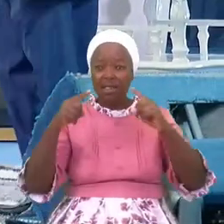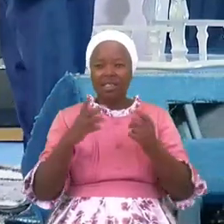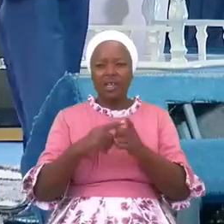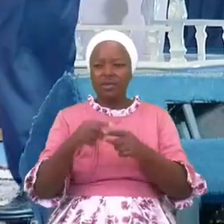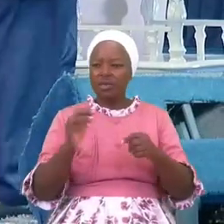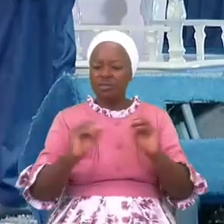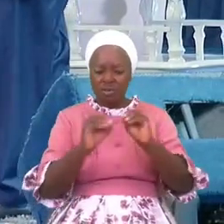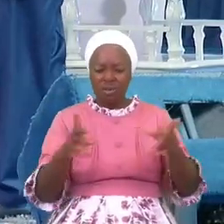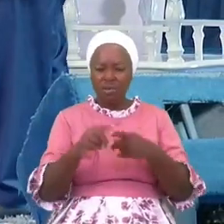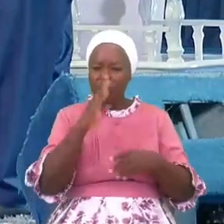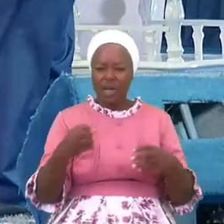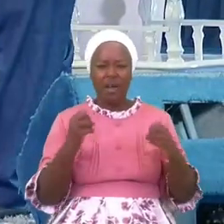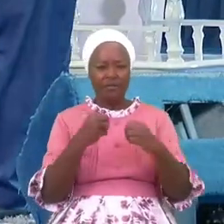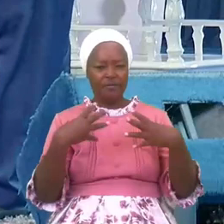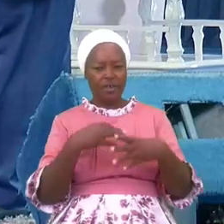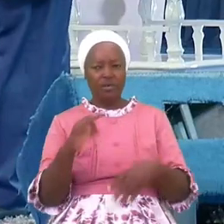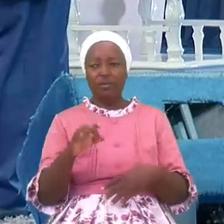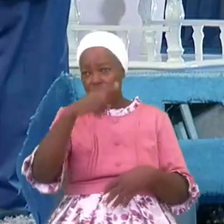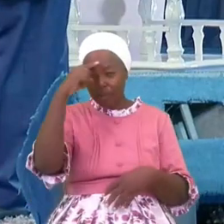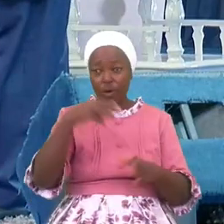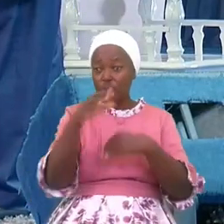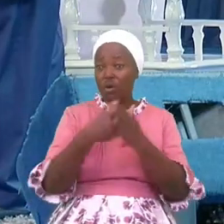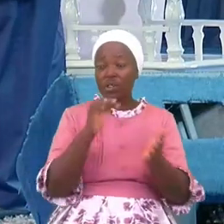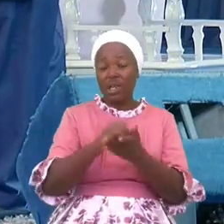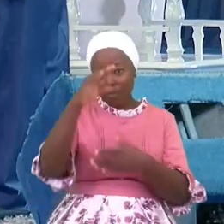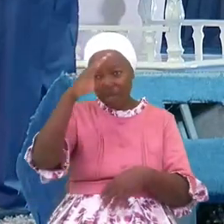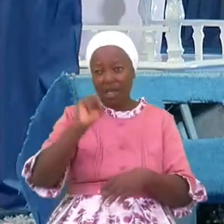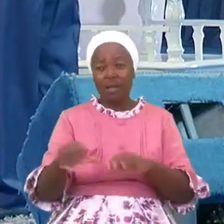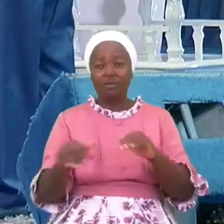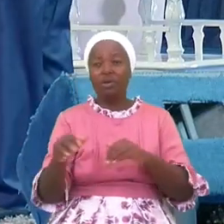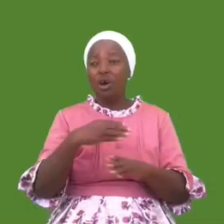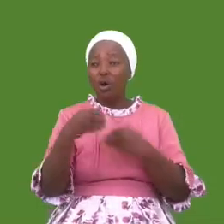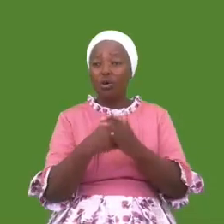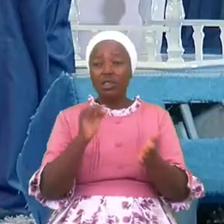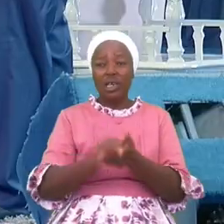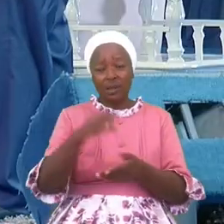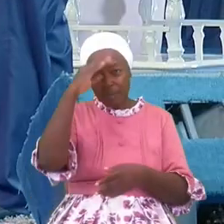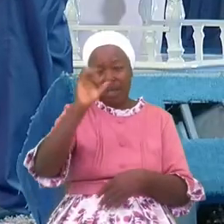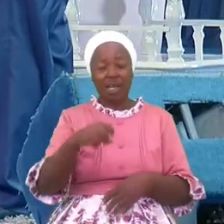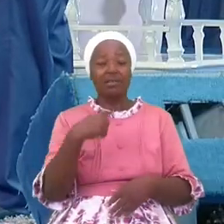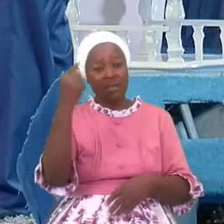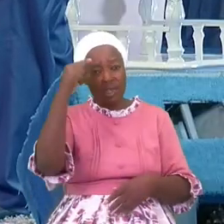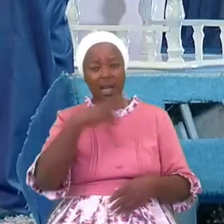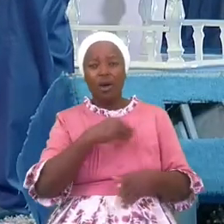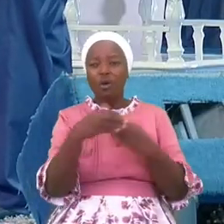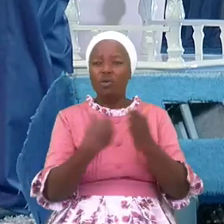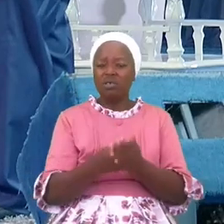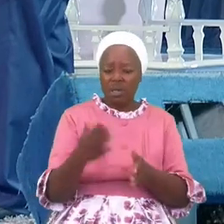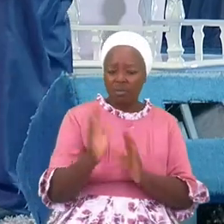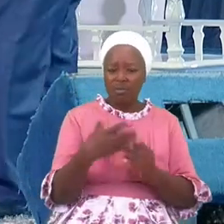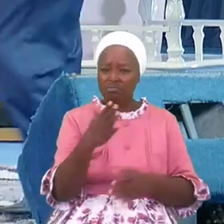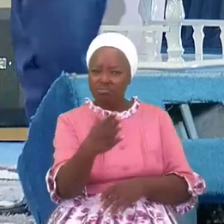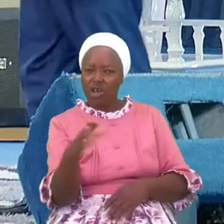do, all that men can think, all the maneuvering of men, they wither away. They're like grass, and they